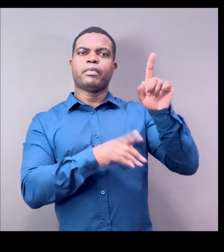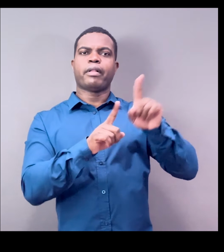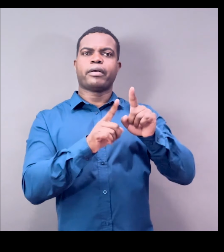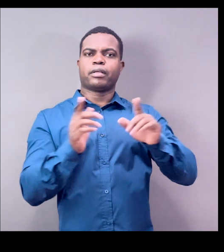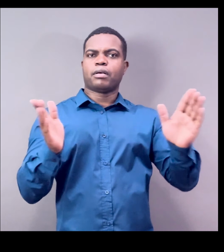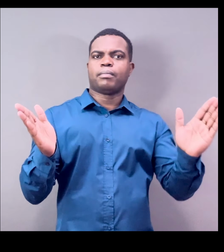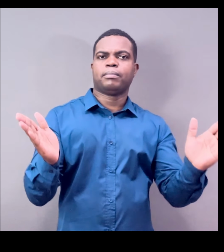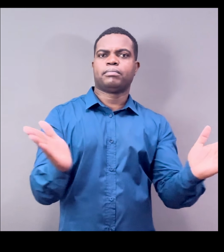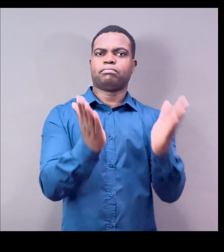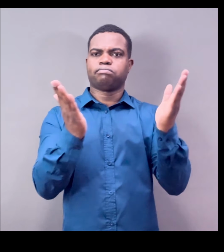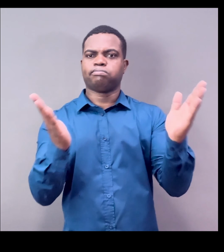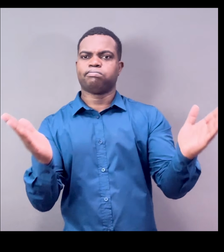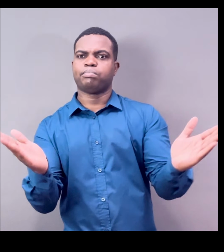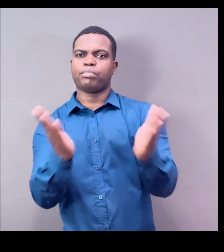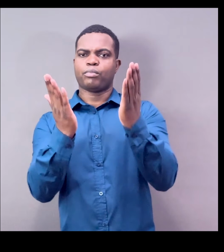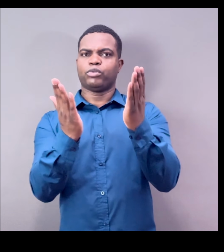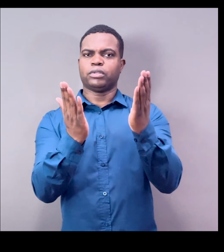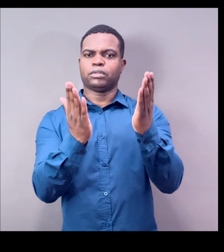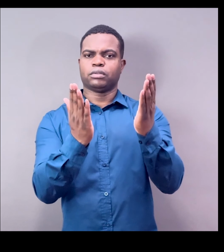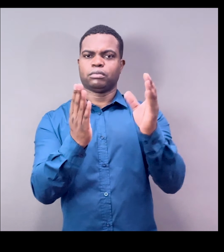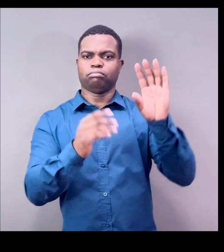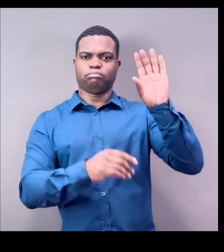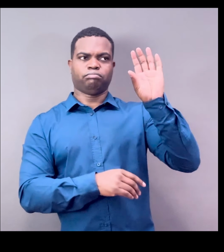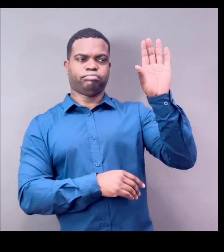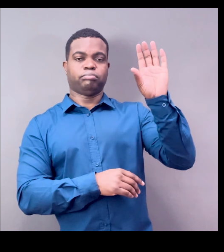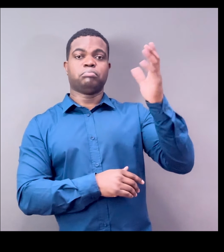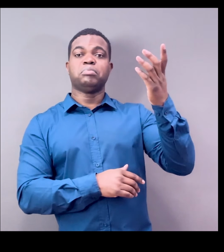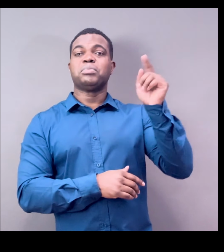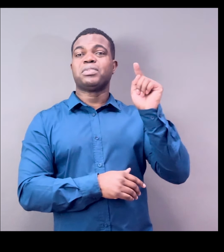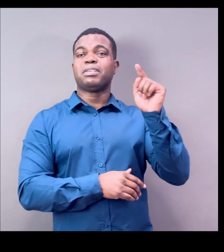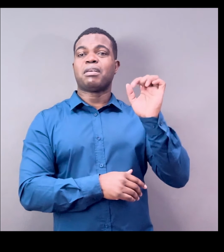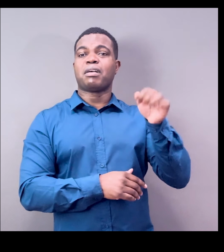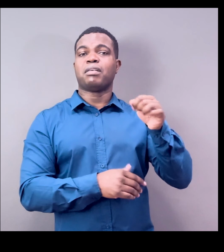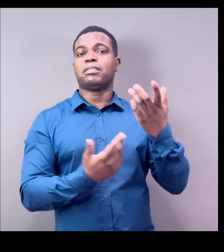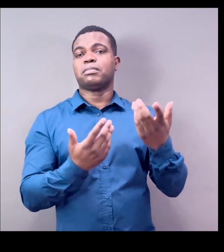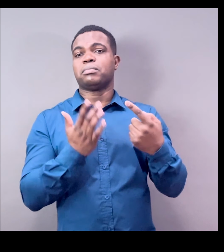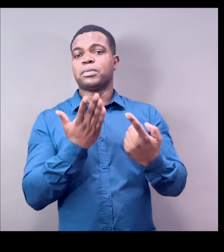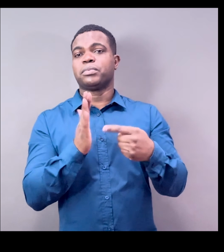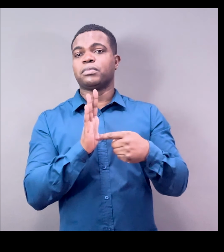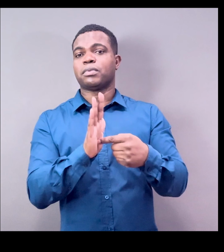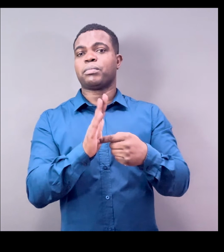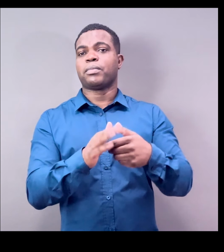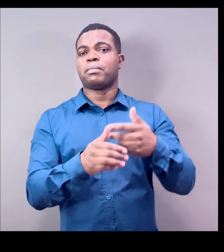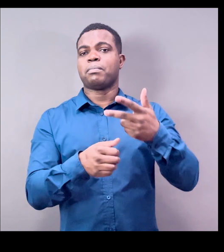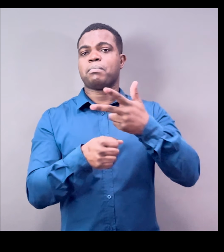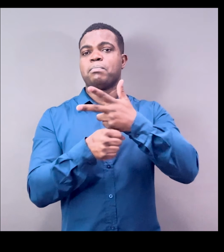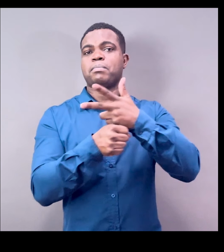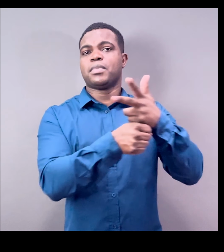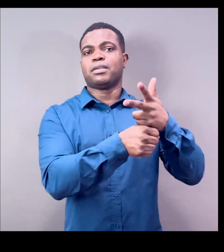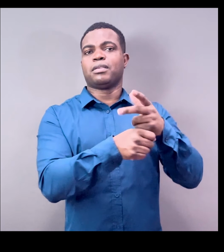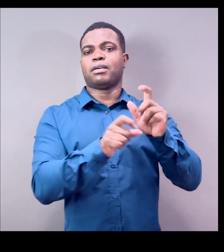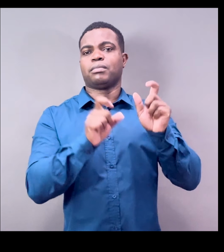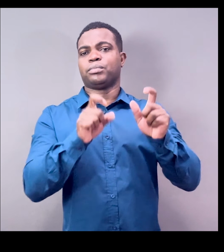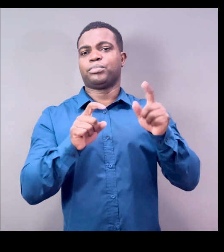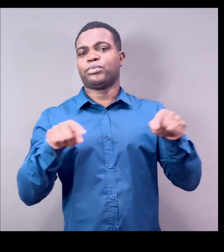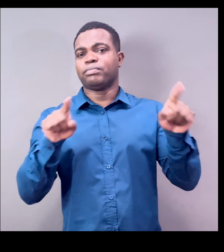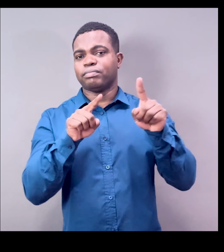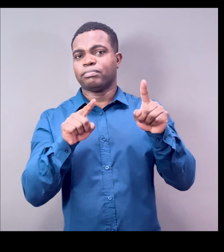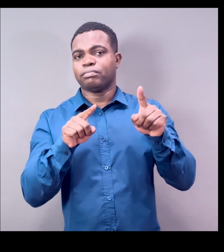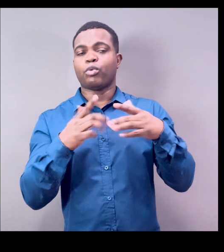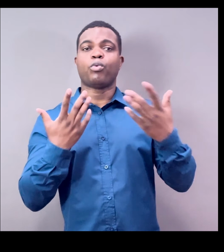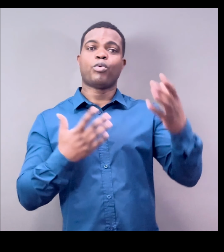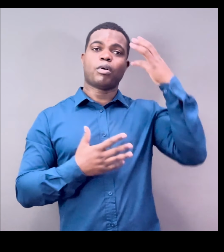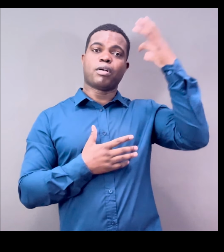promoters. Now, it is in this quadrant we can have the media, we can